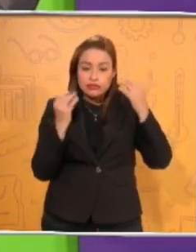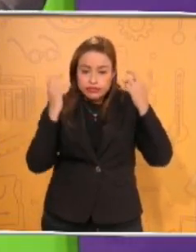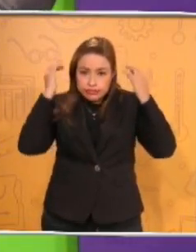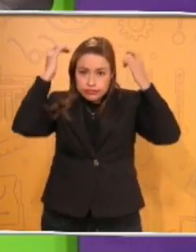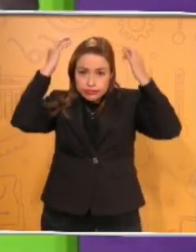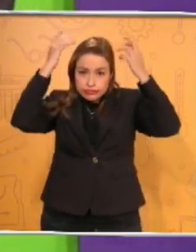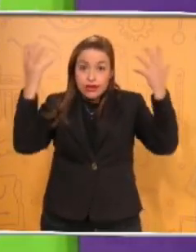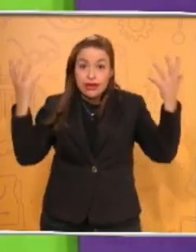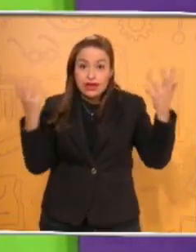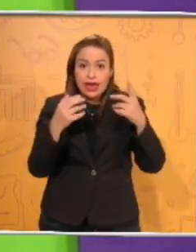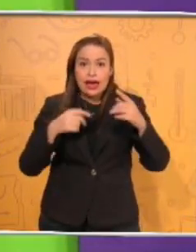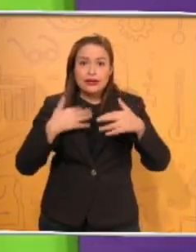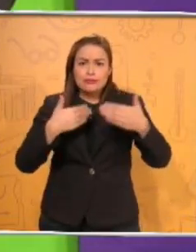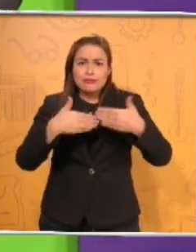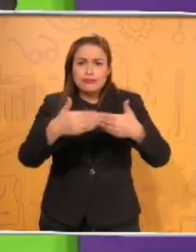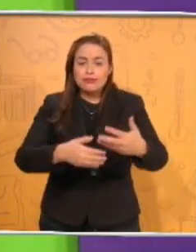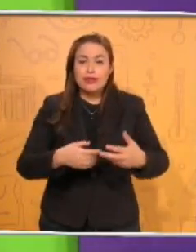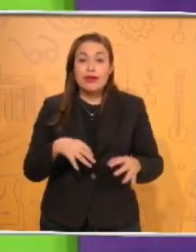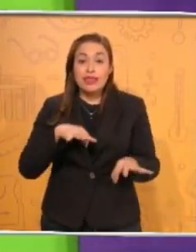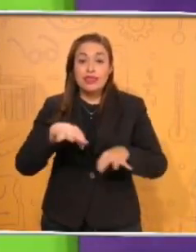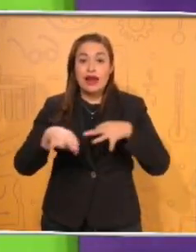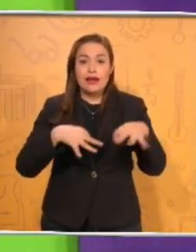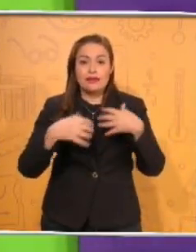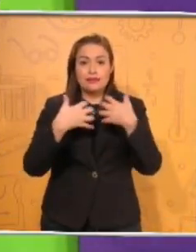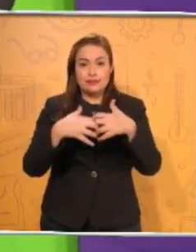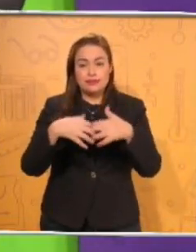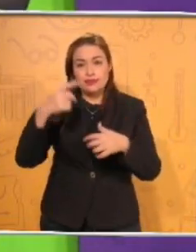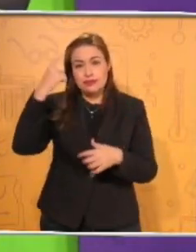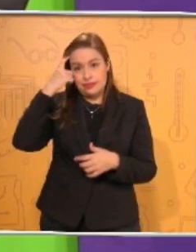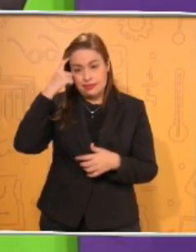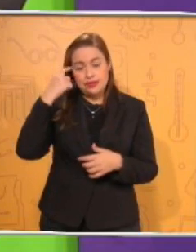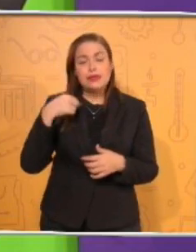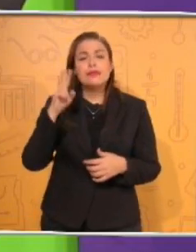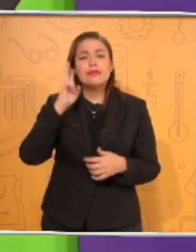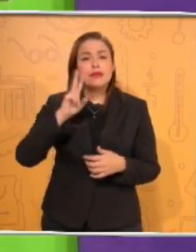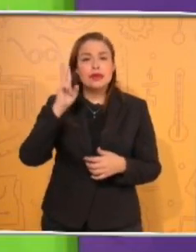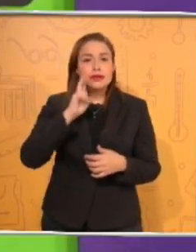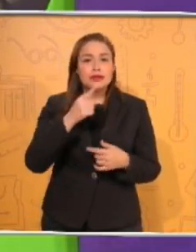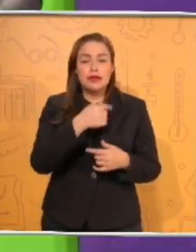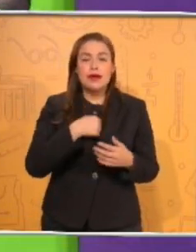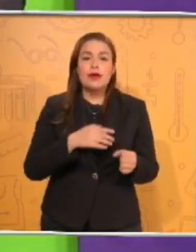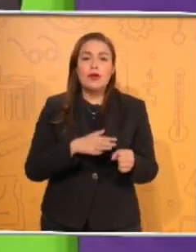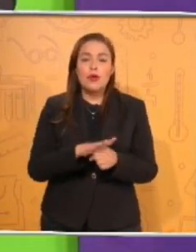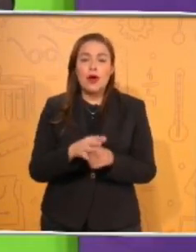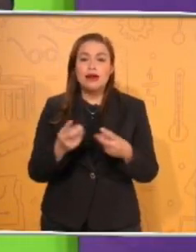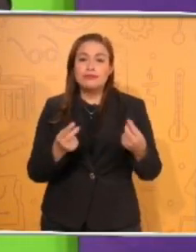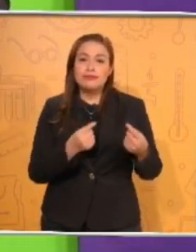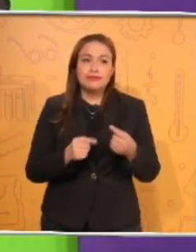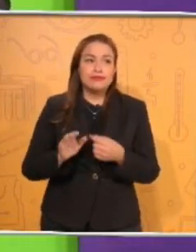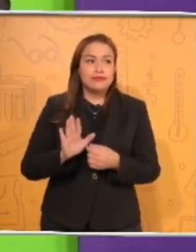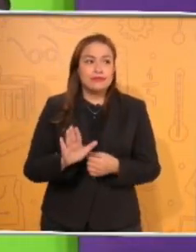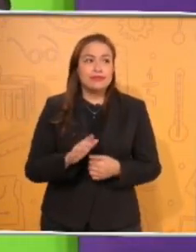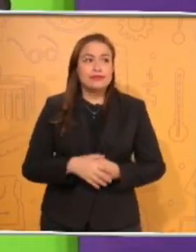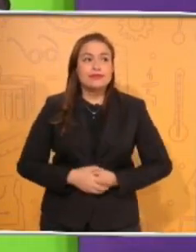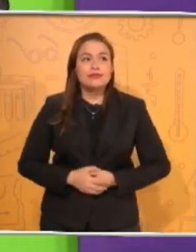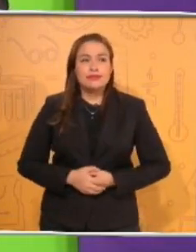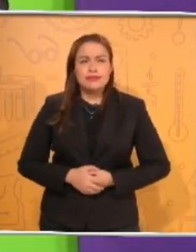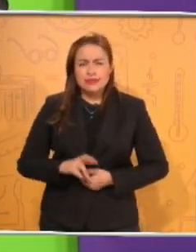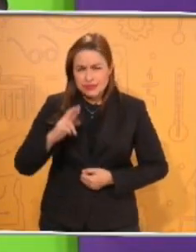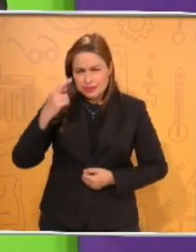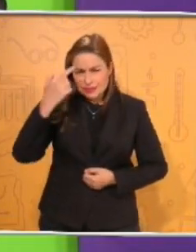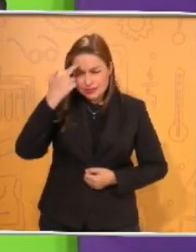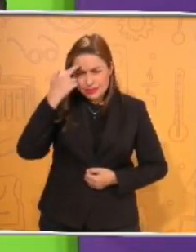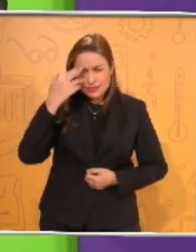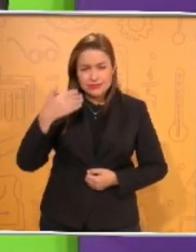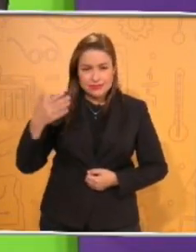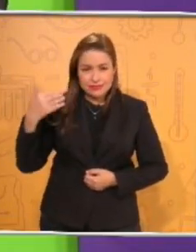brain. Let's make an active pause. Did you take the bottles of water that we mentioned before?